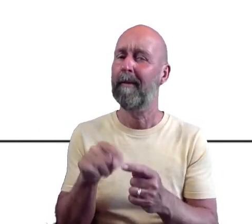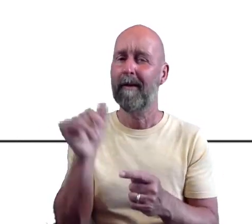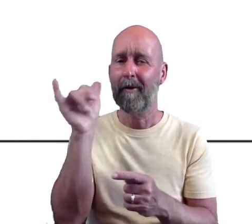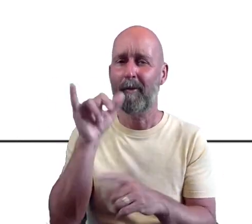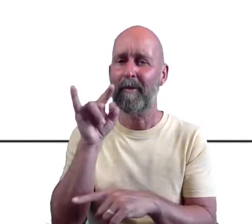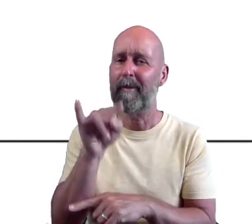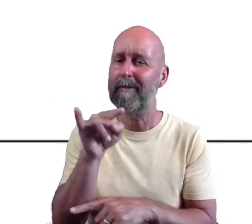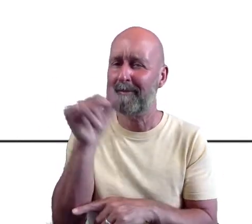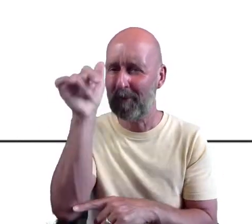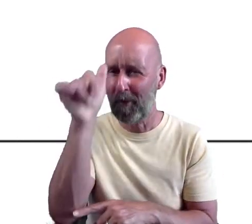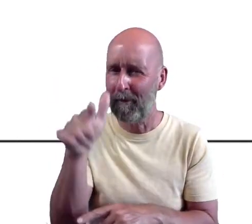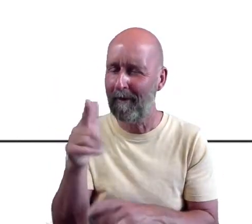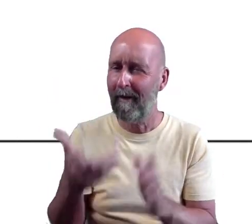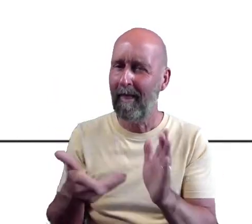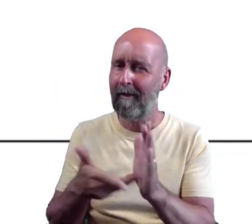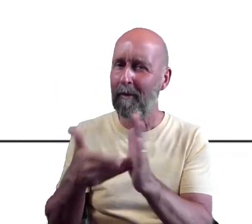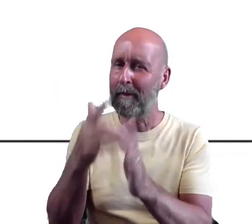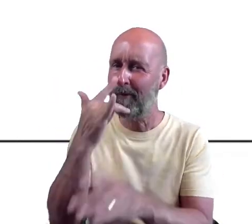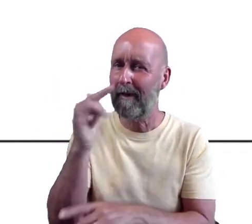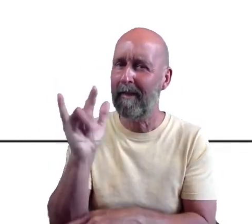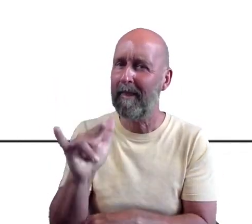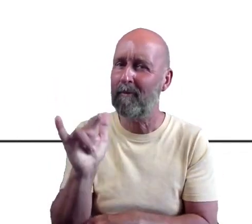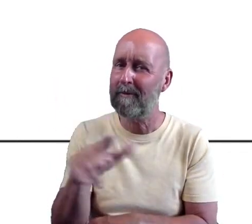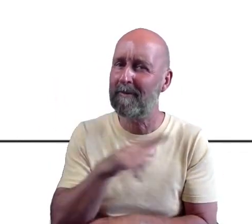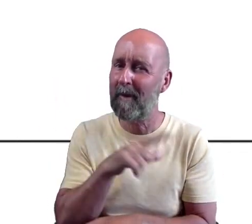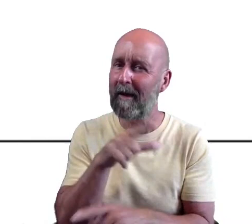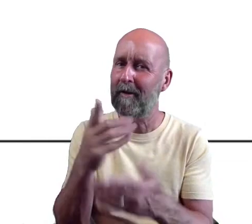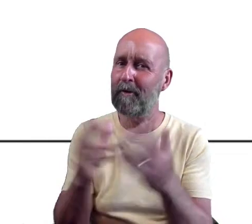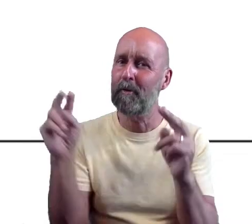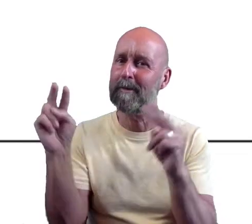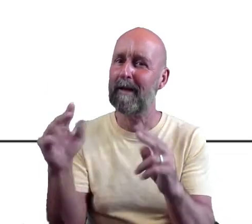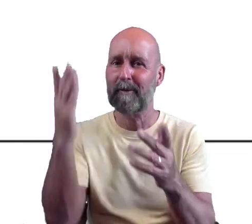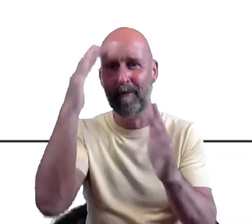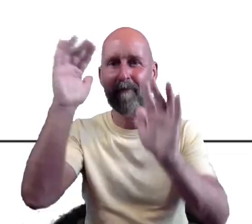powerful conspiracy theories can be in producing new perceptions of reality.